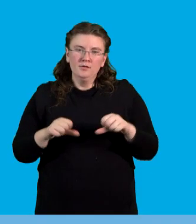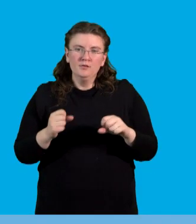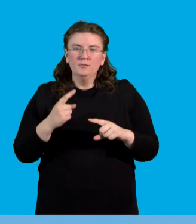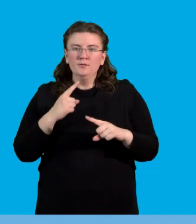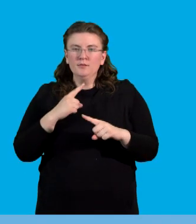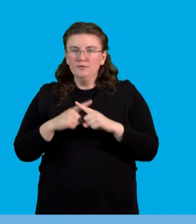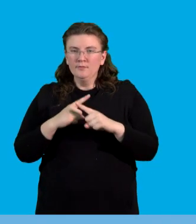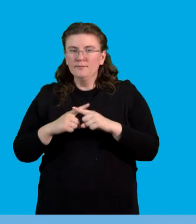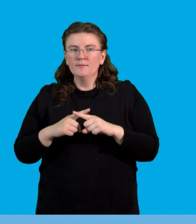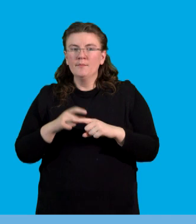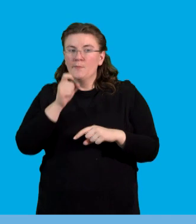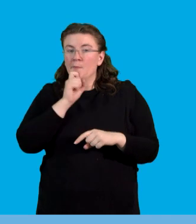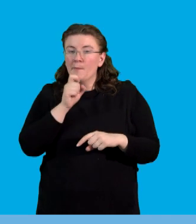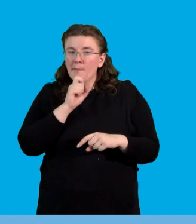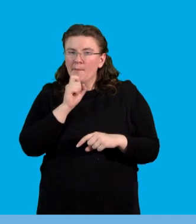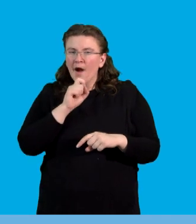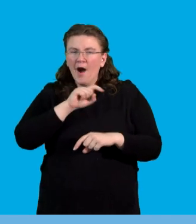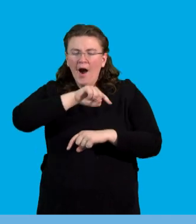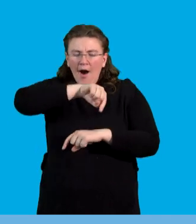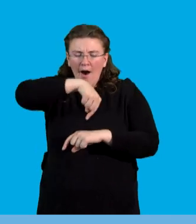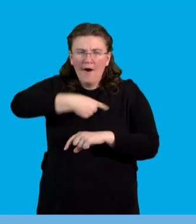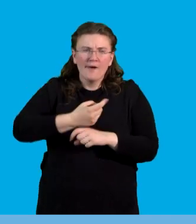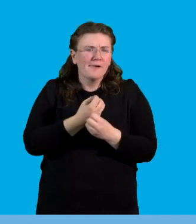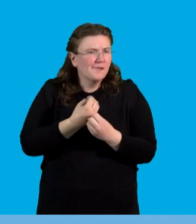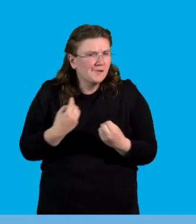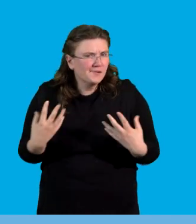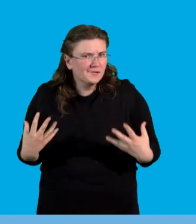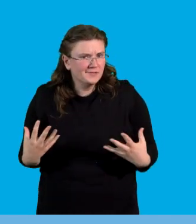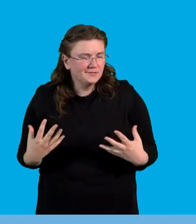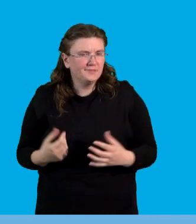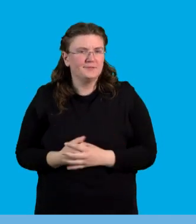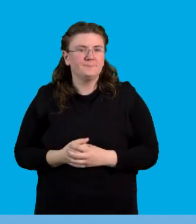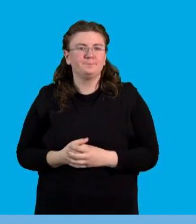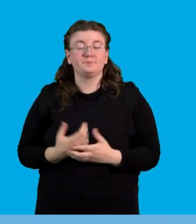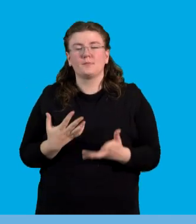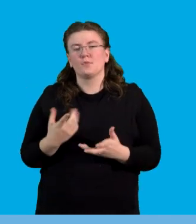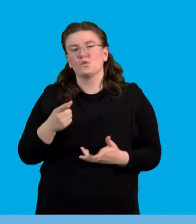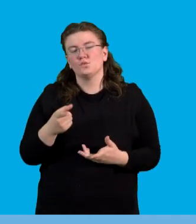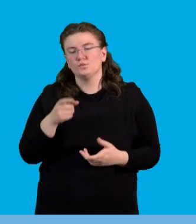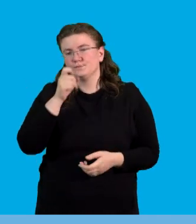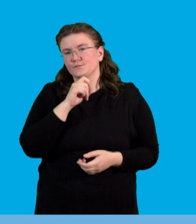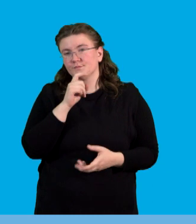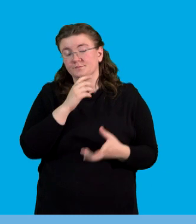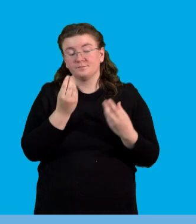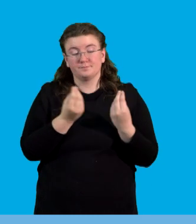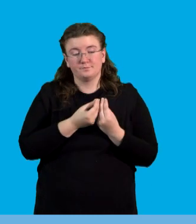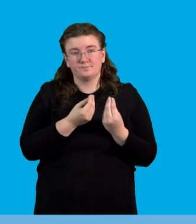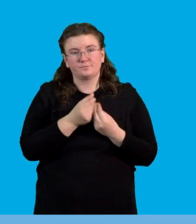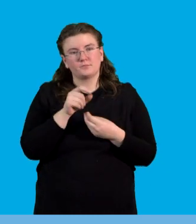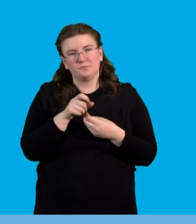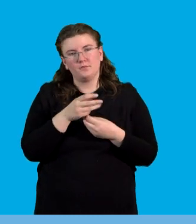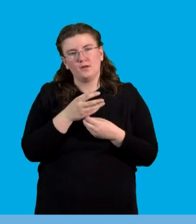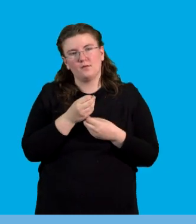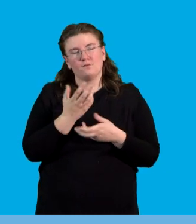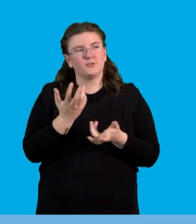then multiplied by the number of hours in which that appliance was in use. So should you now use an appliance that